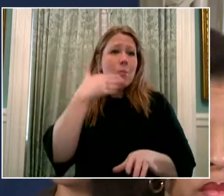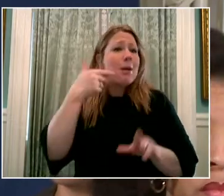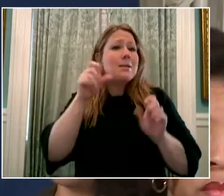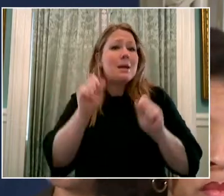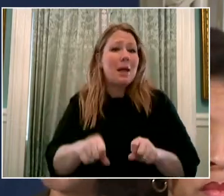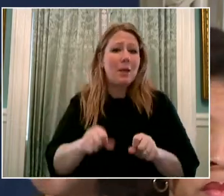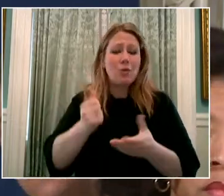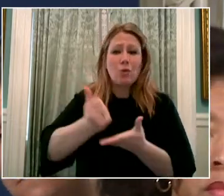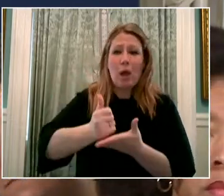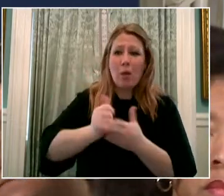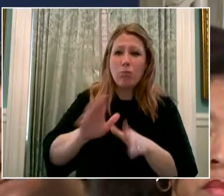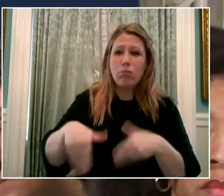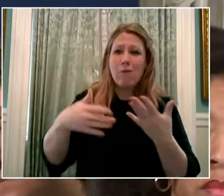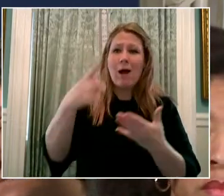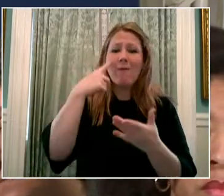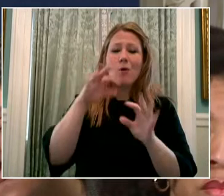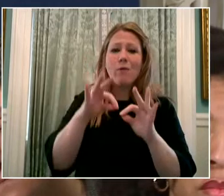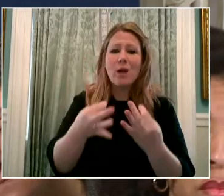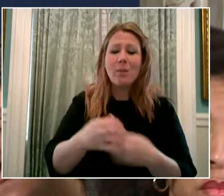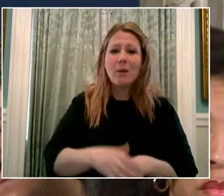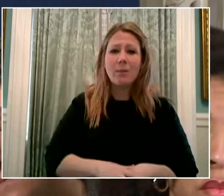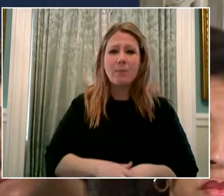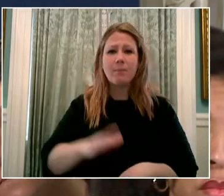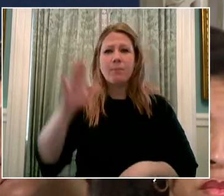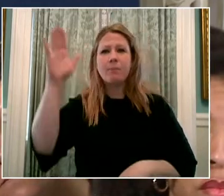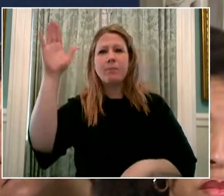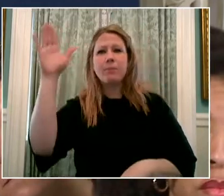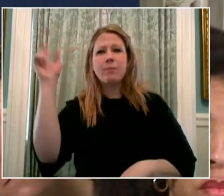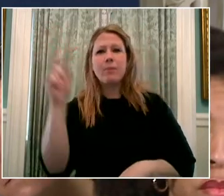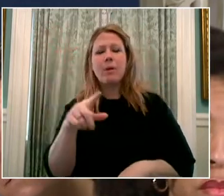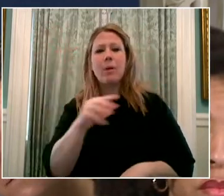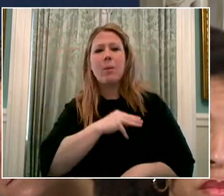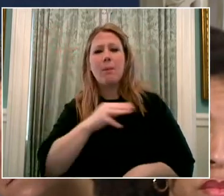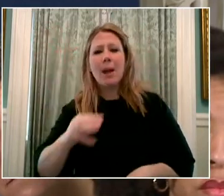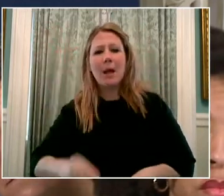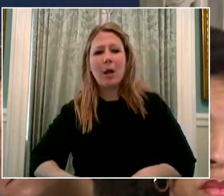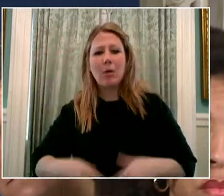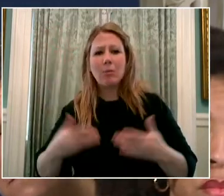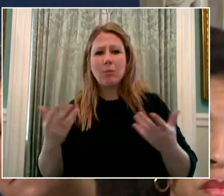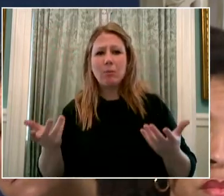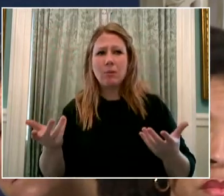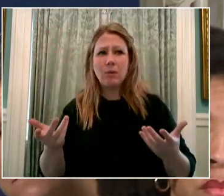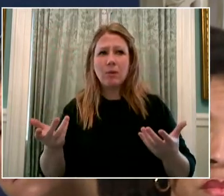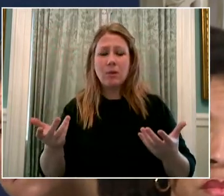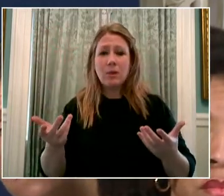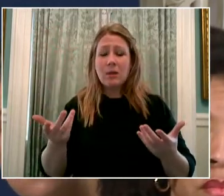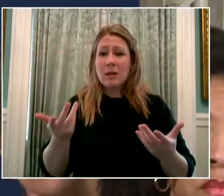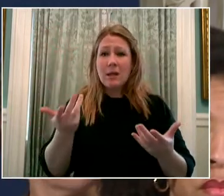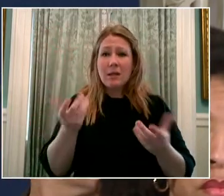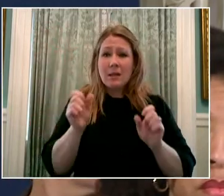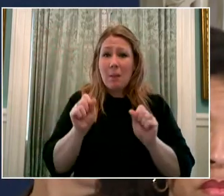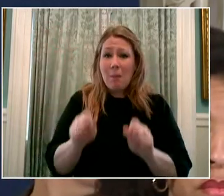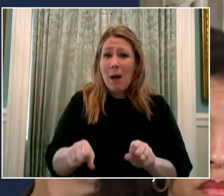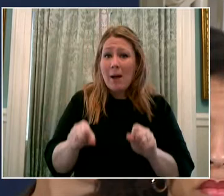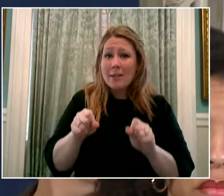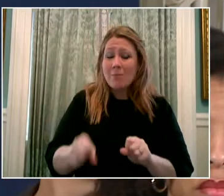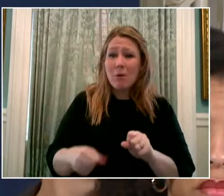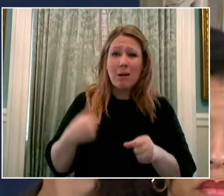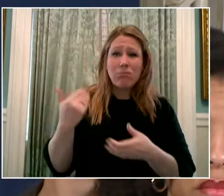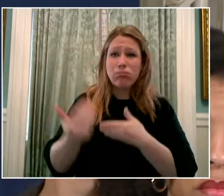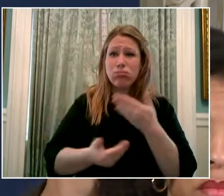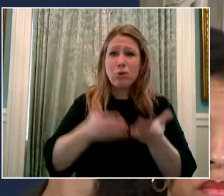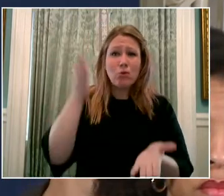Yeah, Mr. Mayor, does there come a point where you just stop the buses from coming here and turn them away